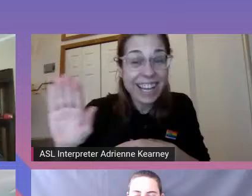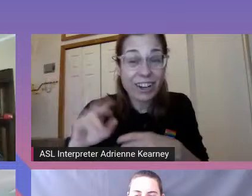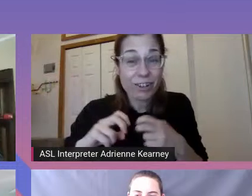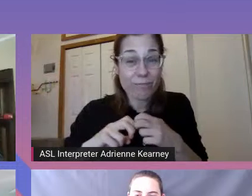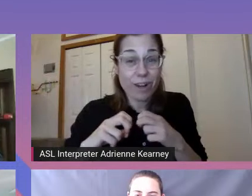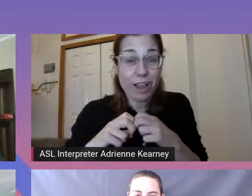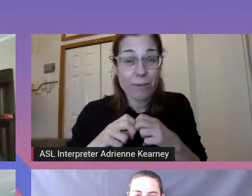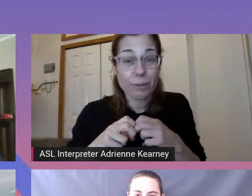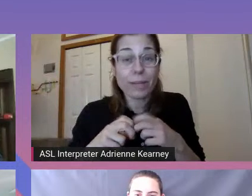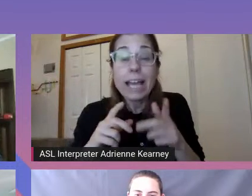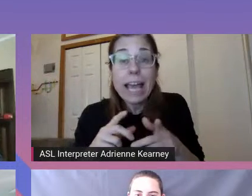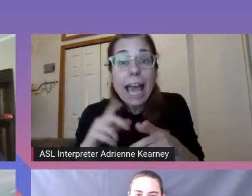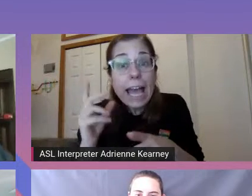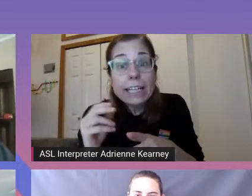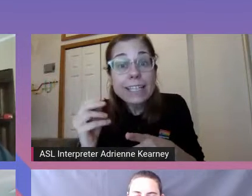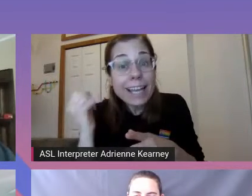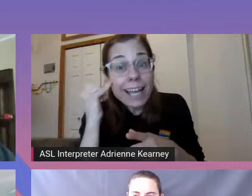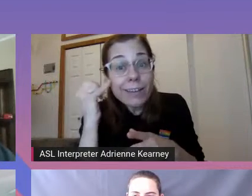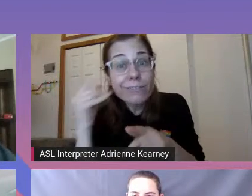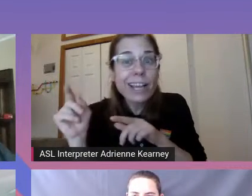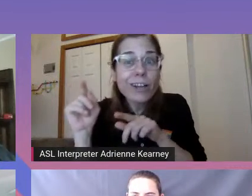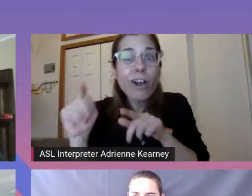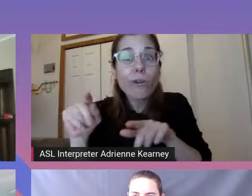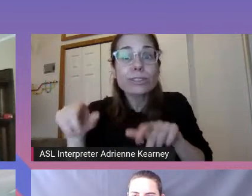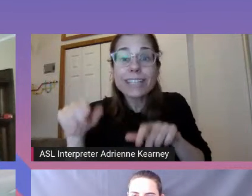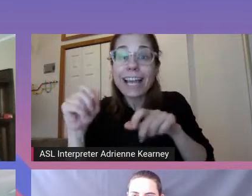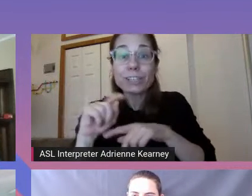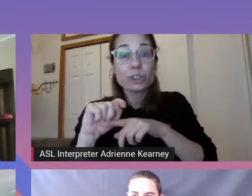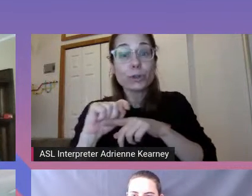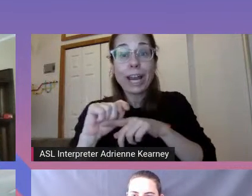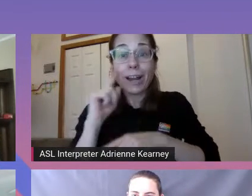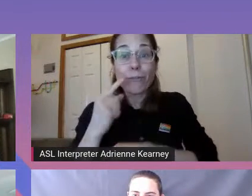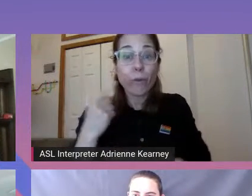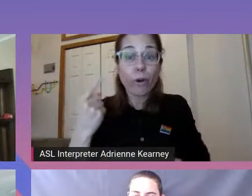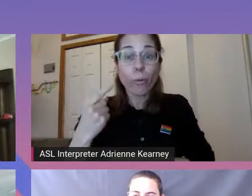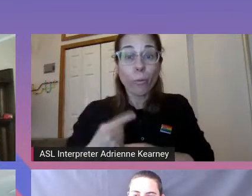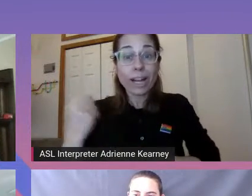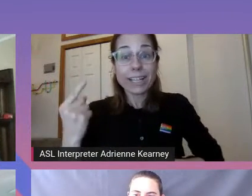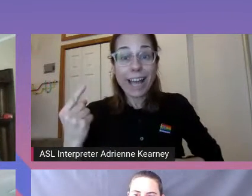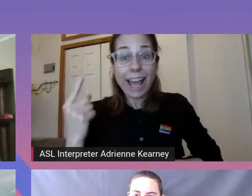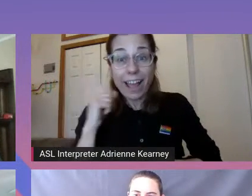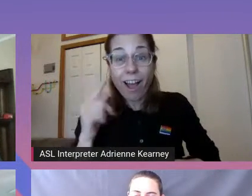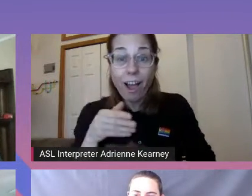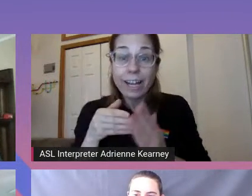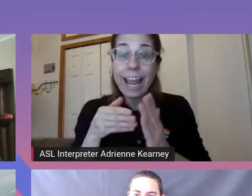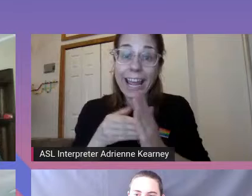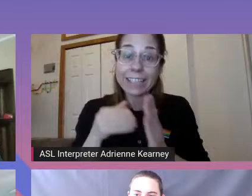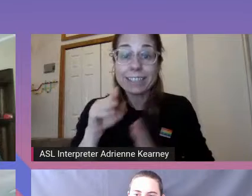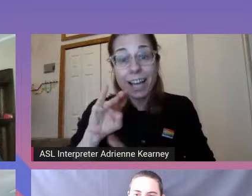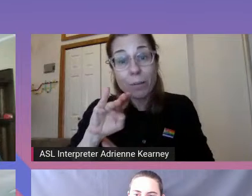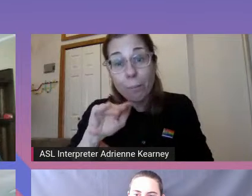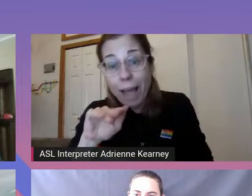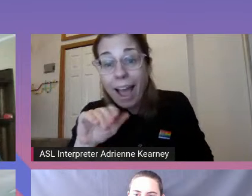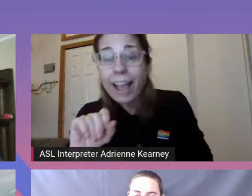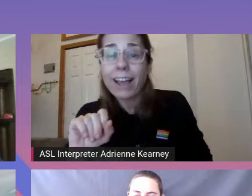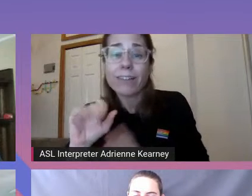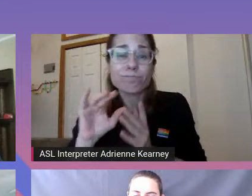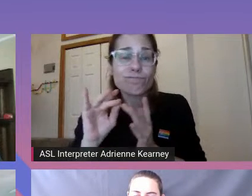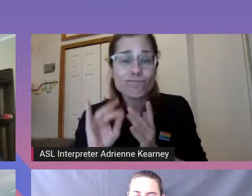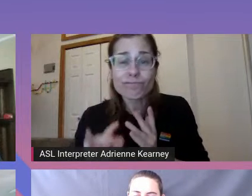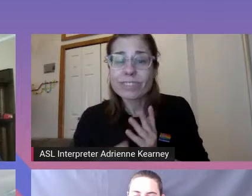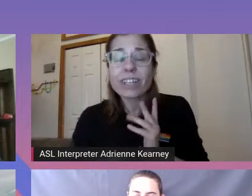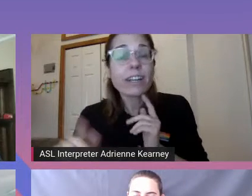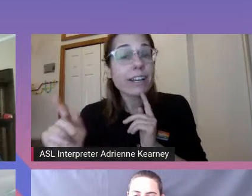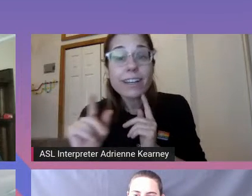Sunday training is going to fix that structural racism that exists within institutions, because,